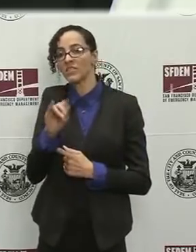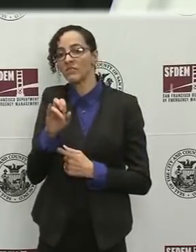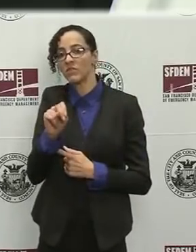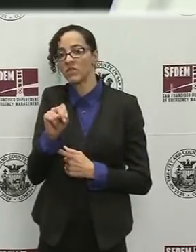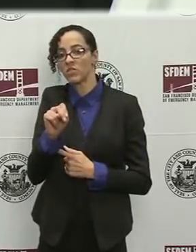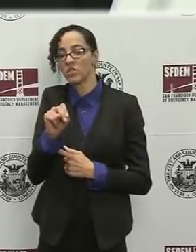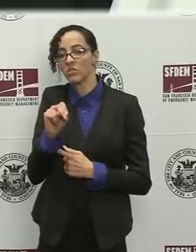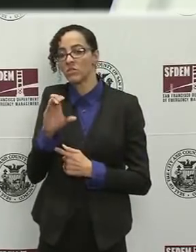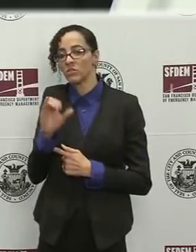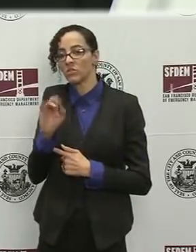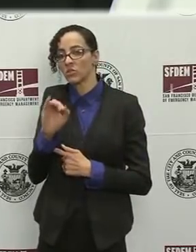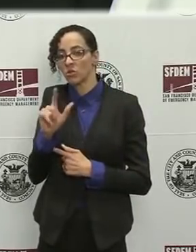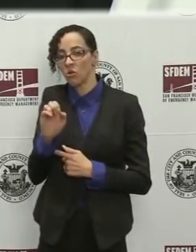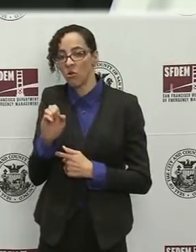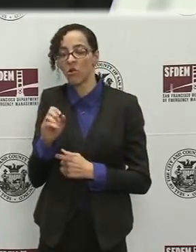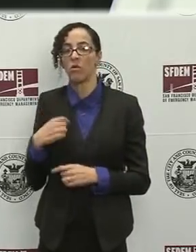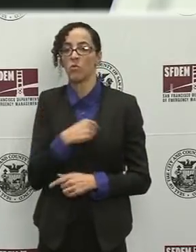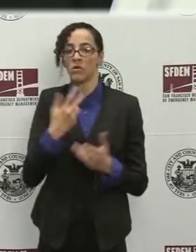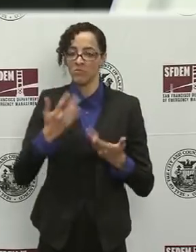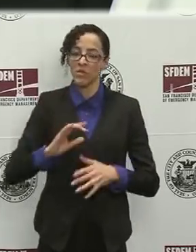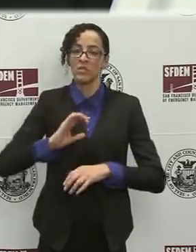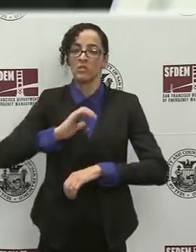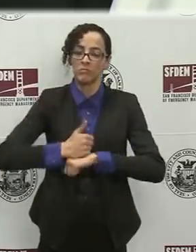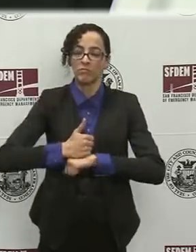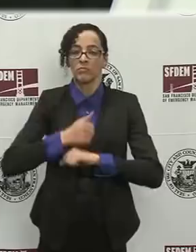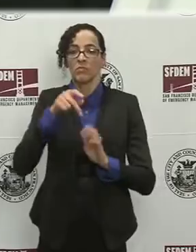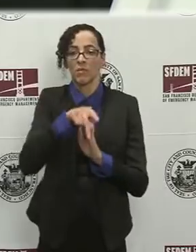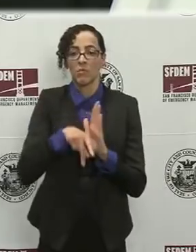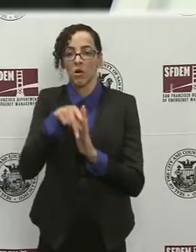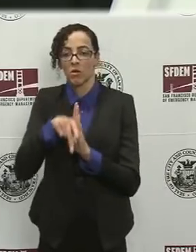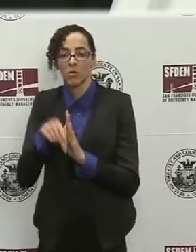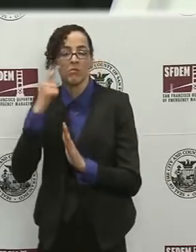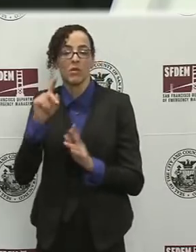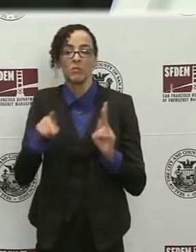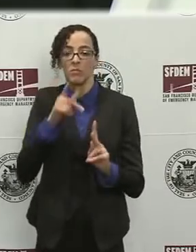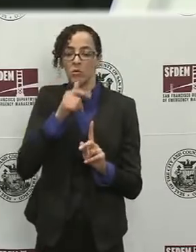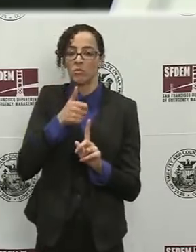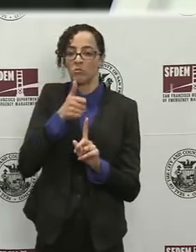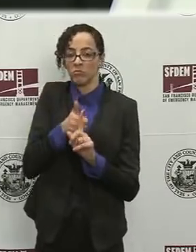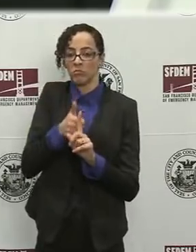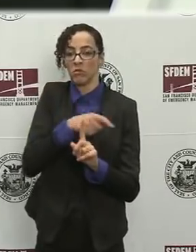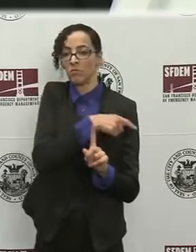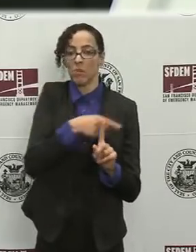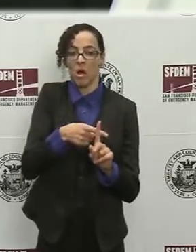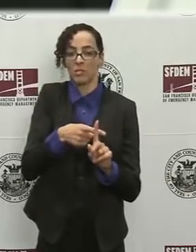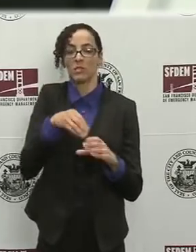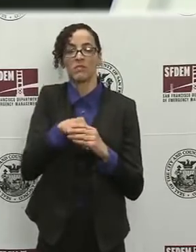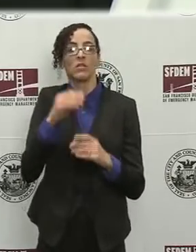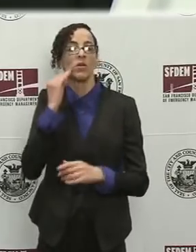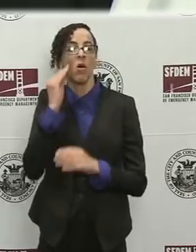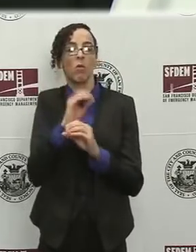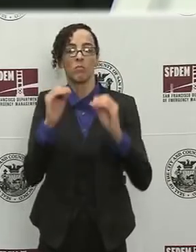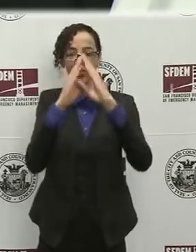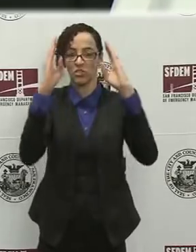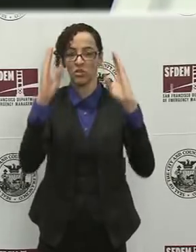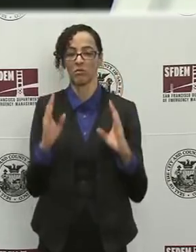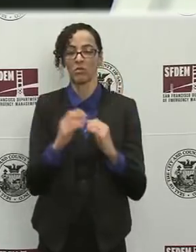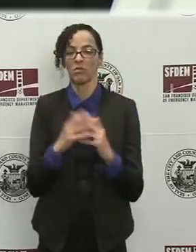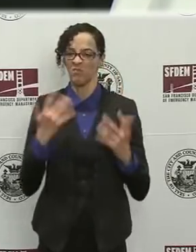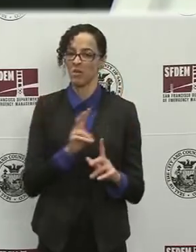have established the following protocol for positive cases within shelters, which have been implemented in response to both